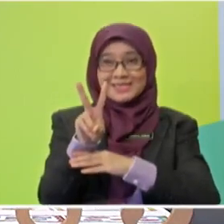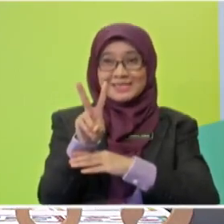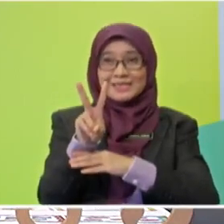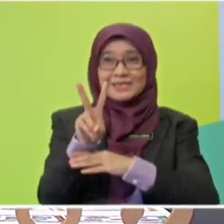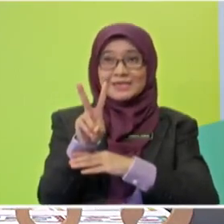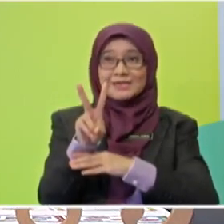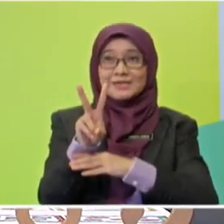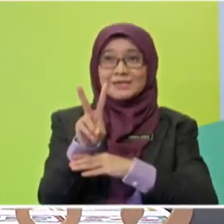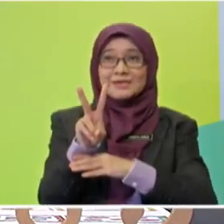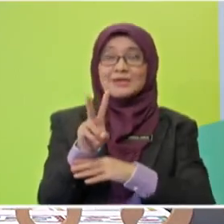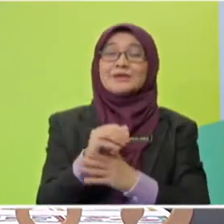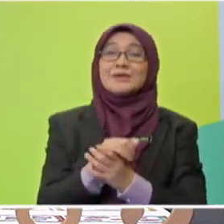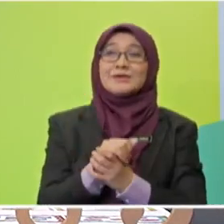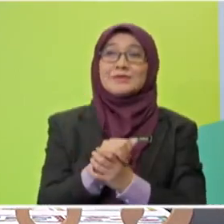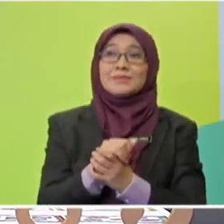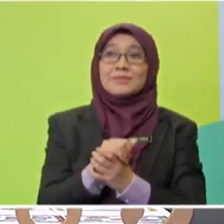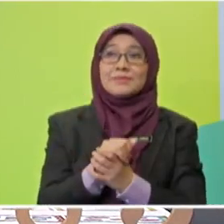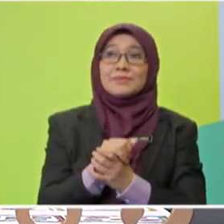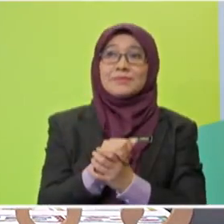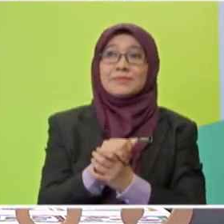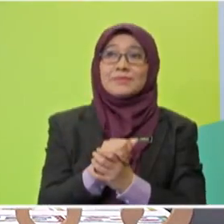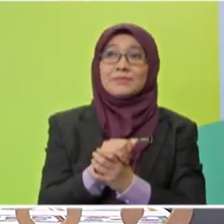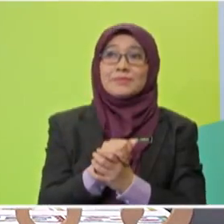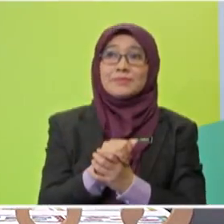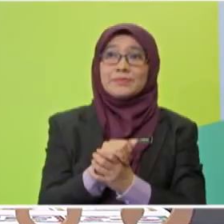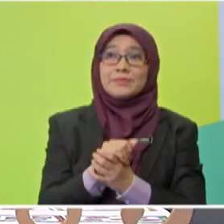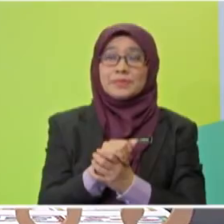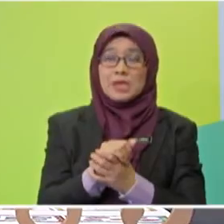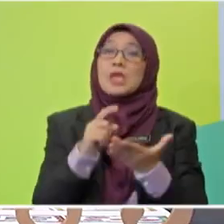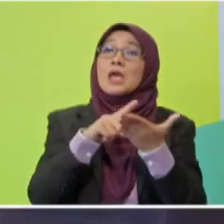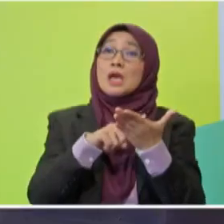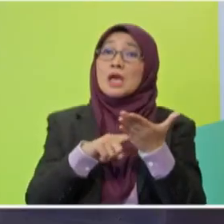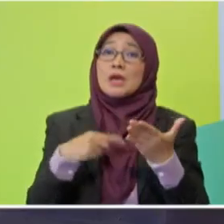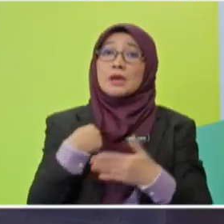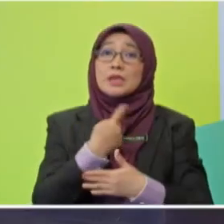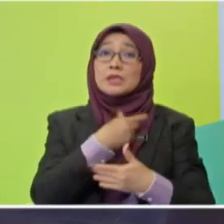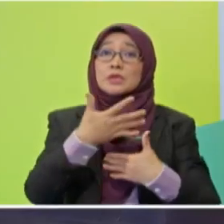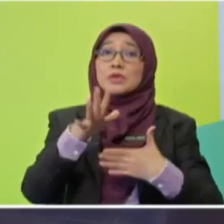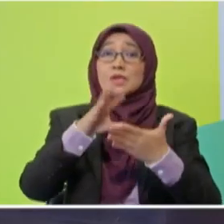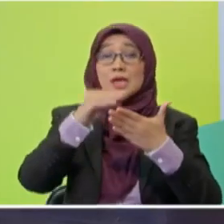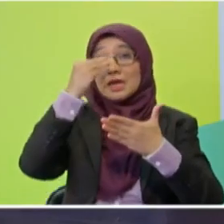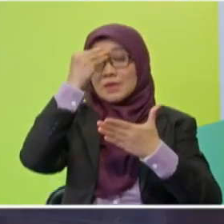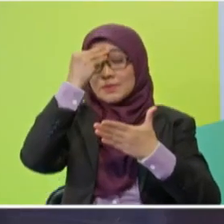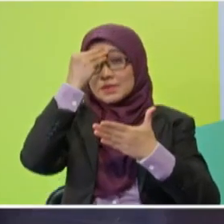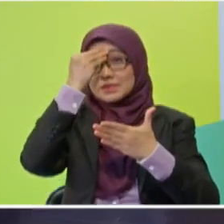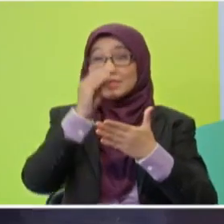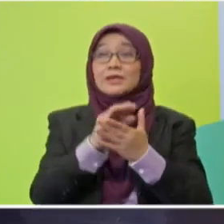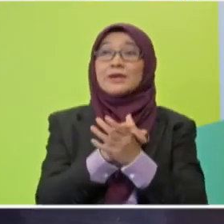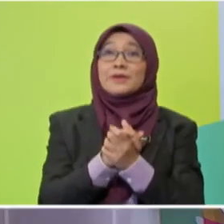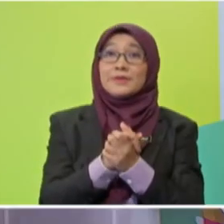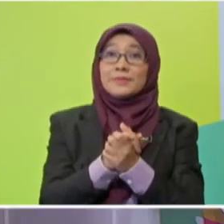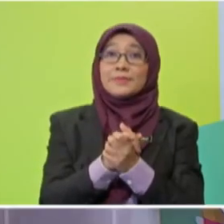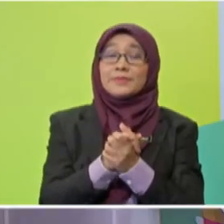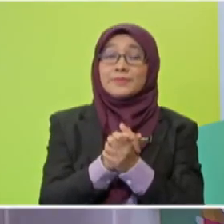Kala, while I'm putting the hearts here, can you share with us a summary of what we have learned together today? Okay, kids and the viewers out there. Okay,